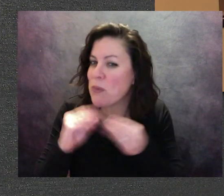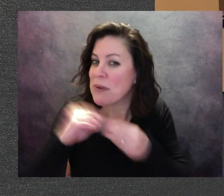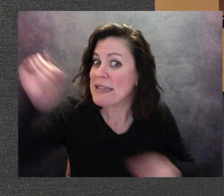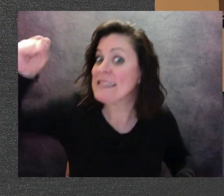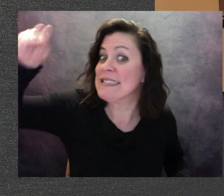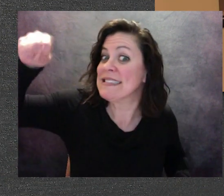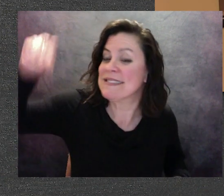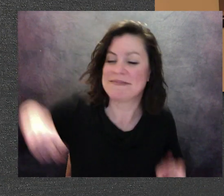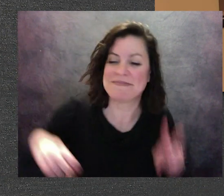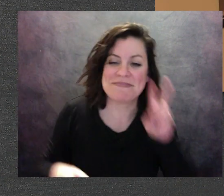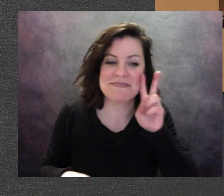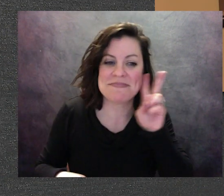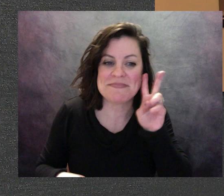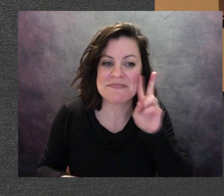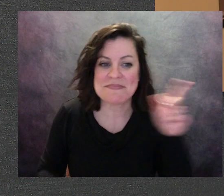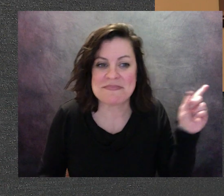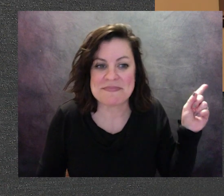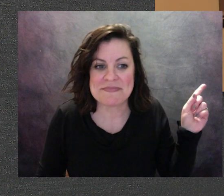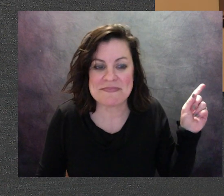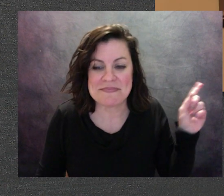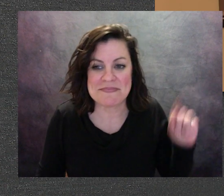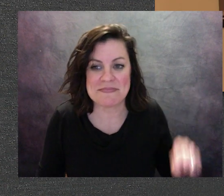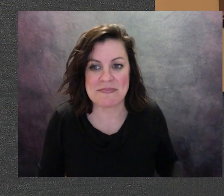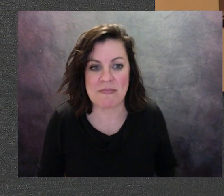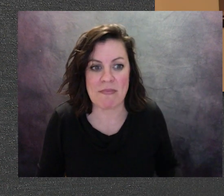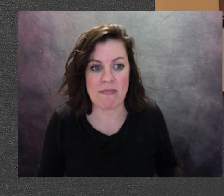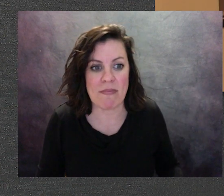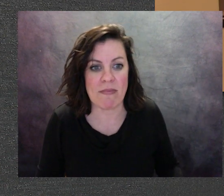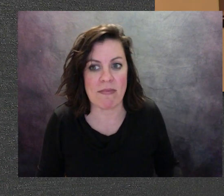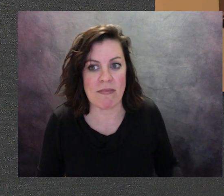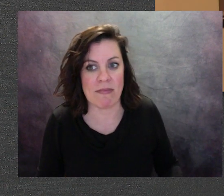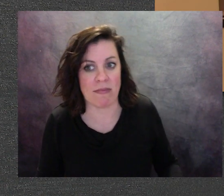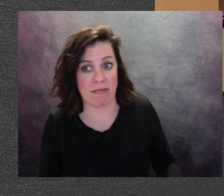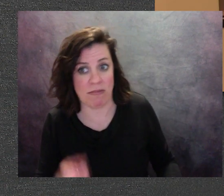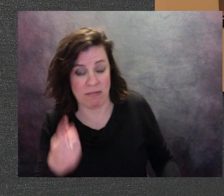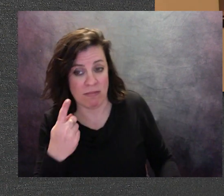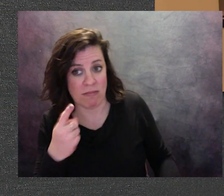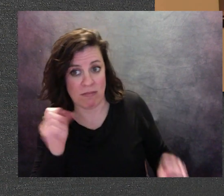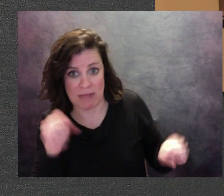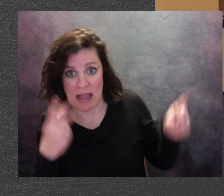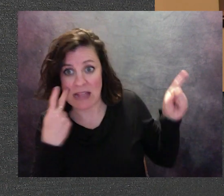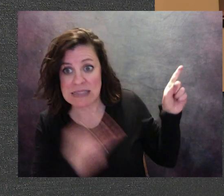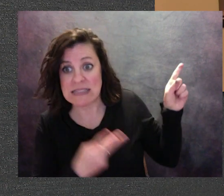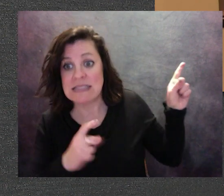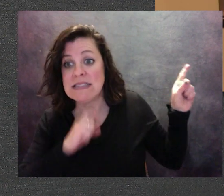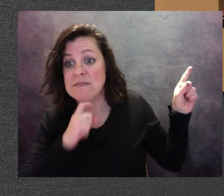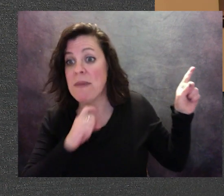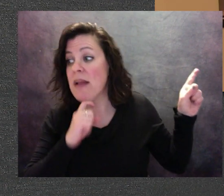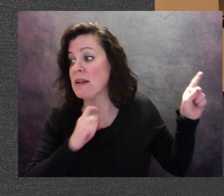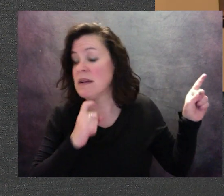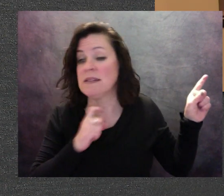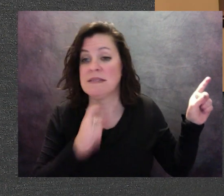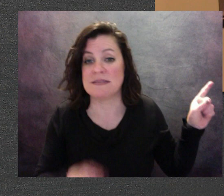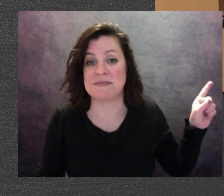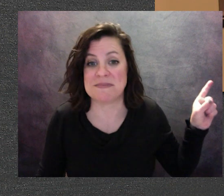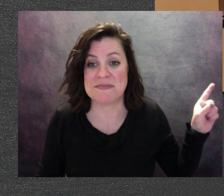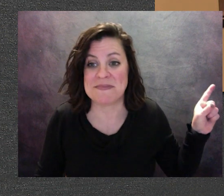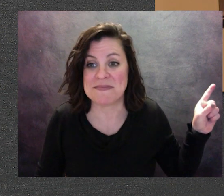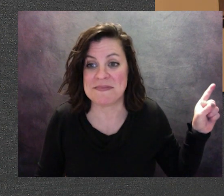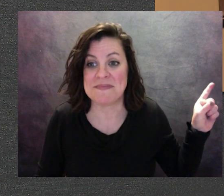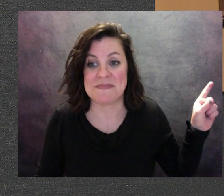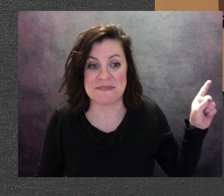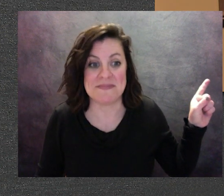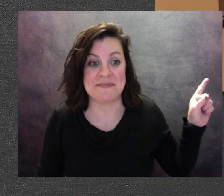Yes. I hear you, a lot of you saying yes, because I think you're seeing the metal that is on